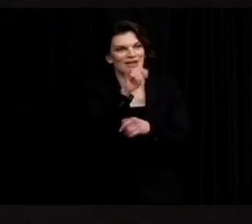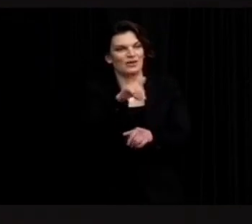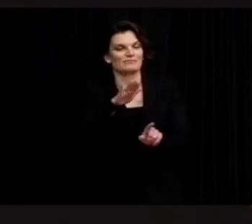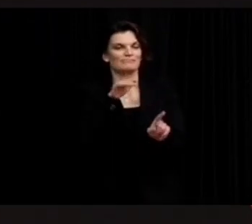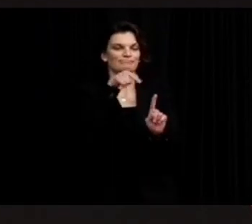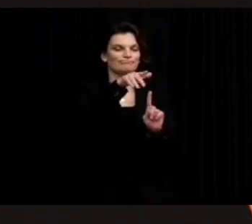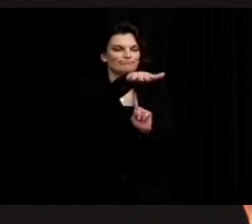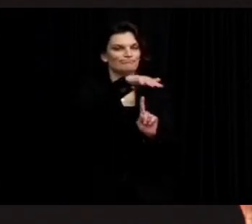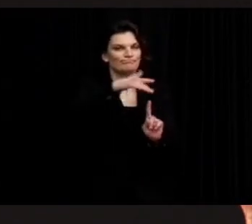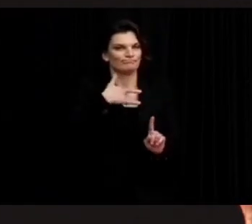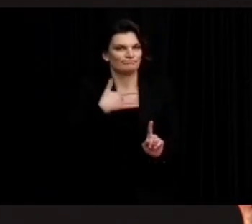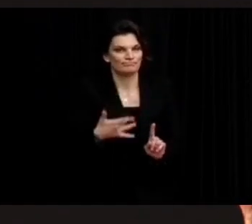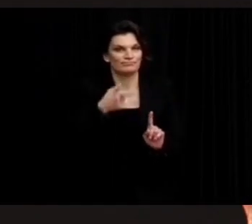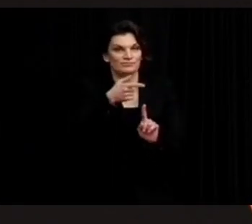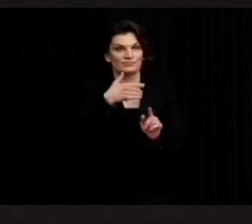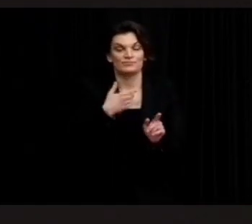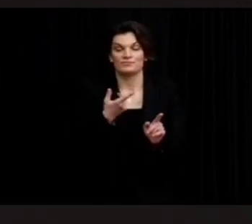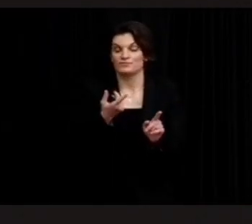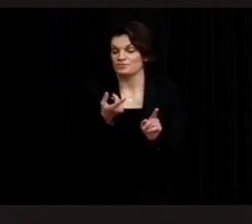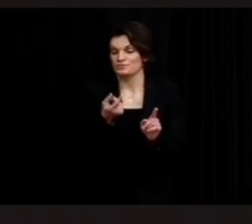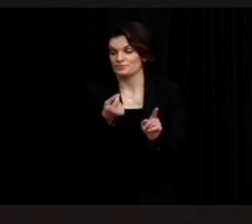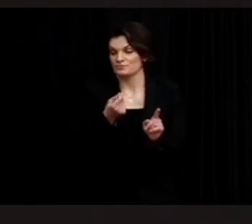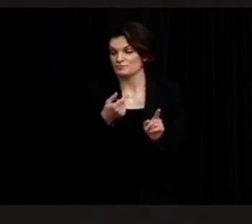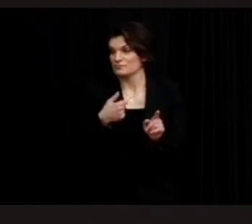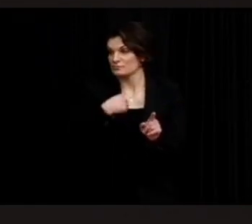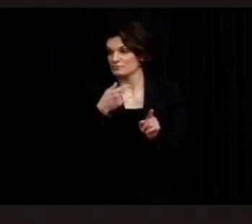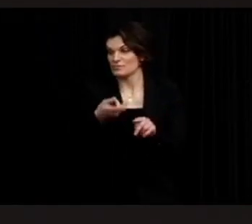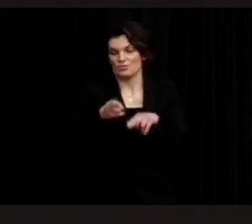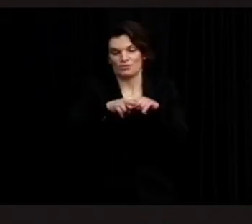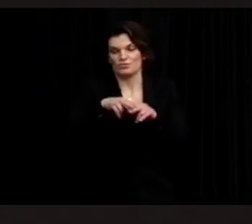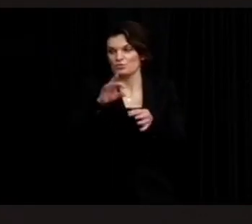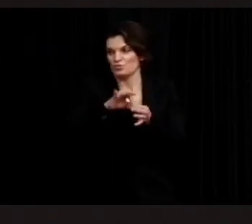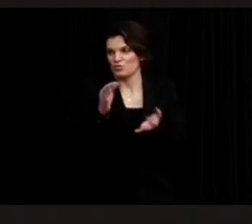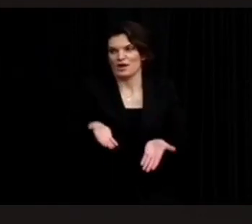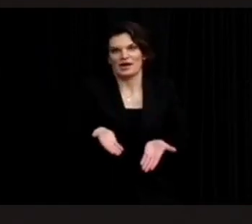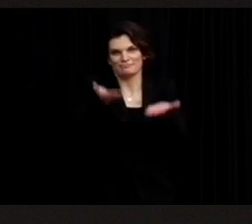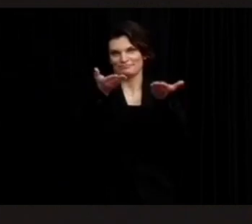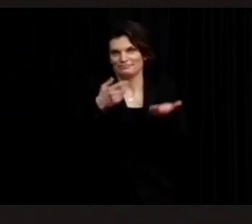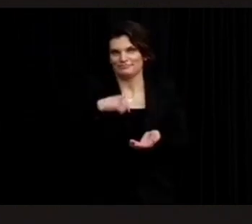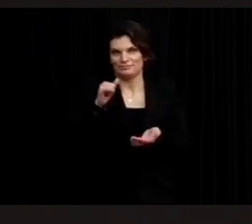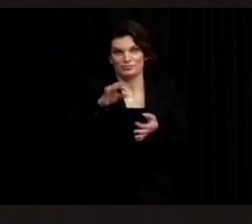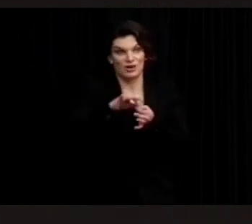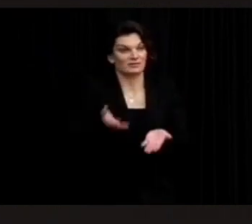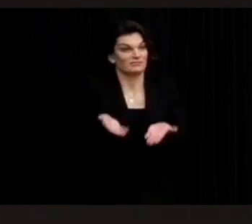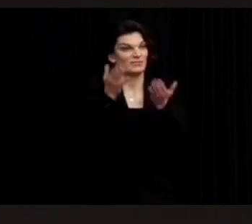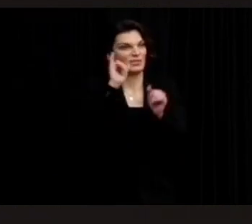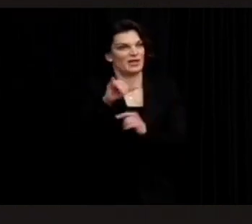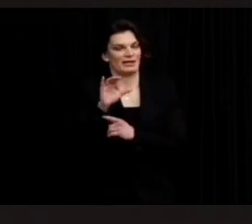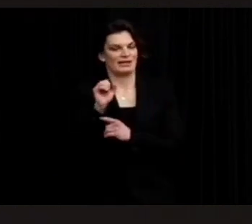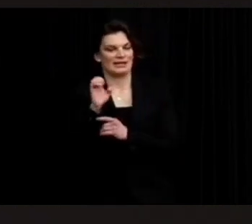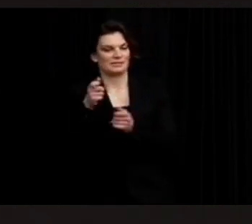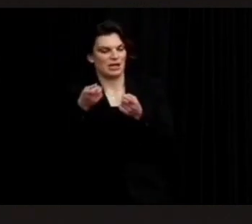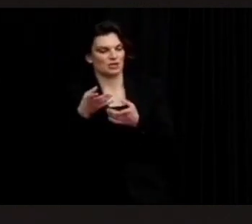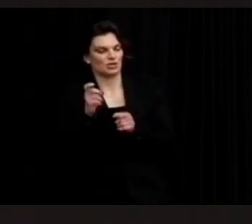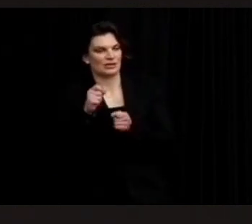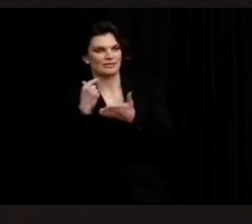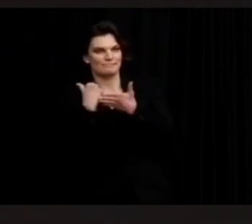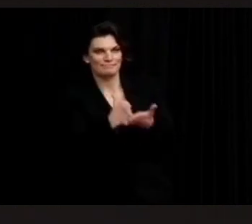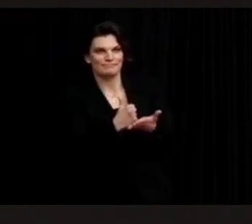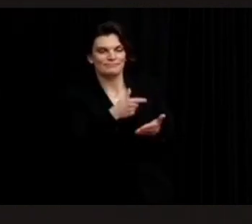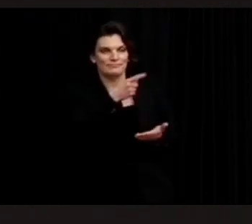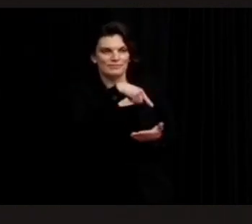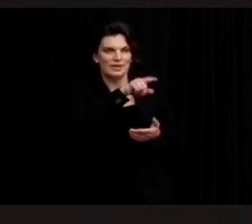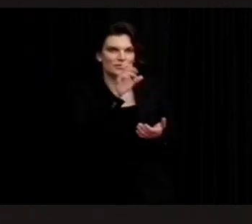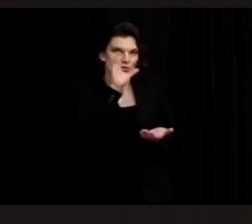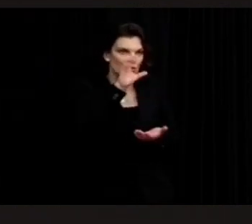see a significant increase in rent. So we allow them to receive not just case management with finding a home there, but also being able